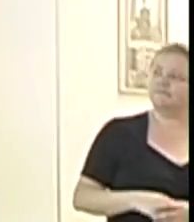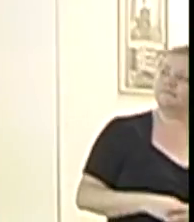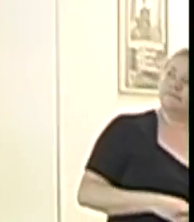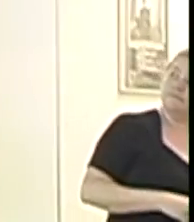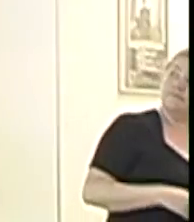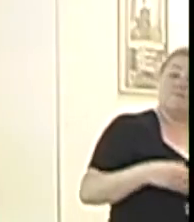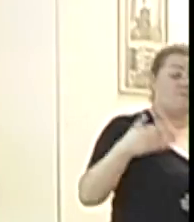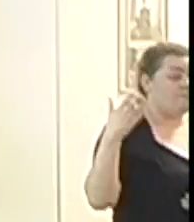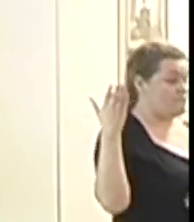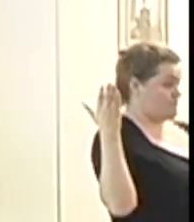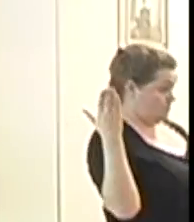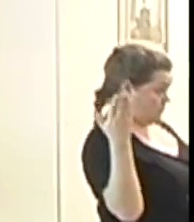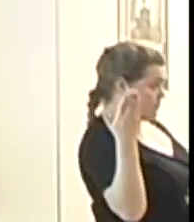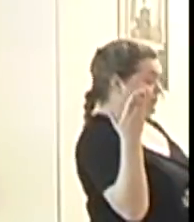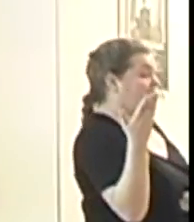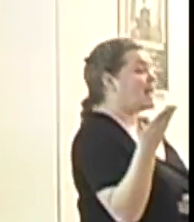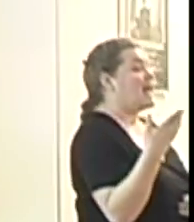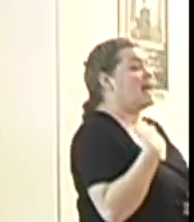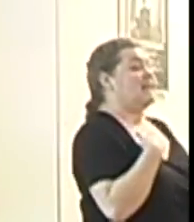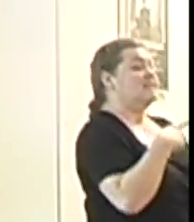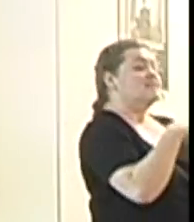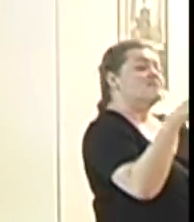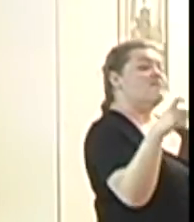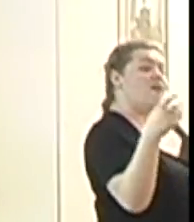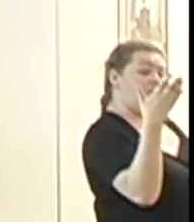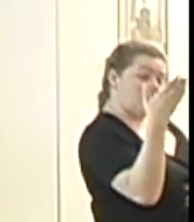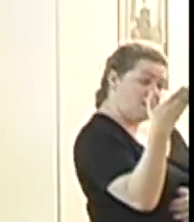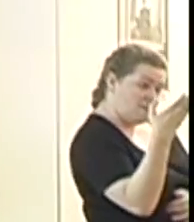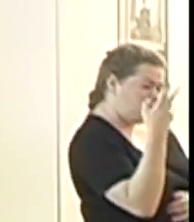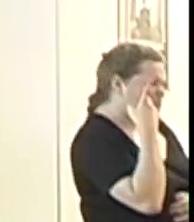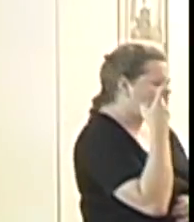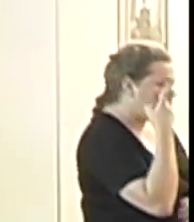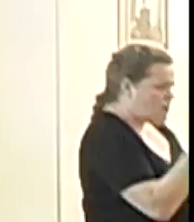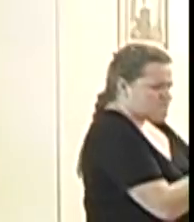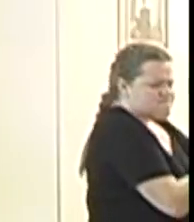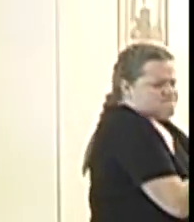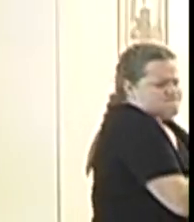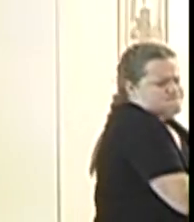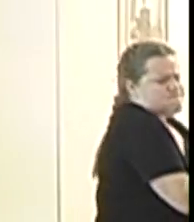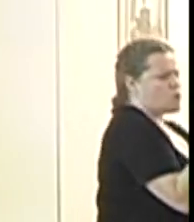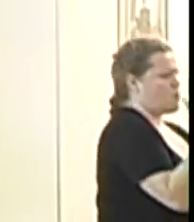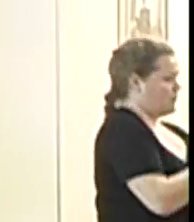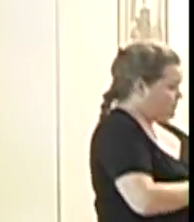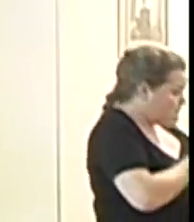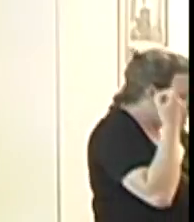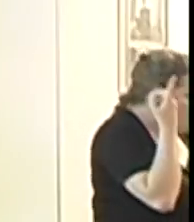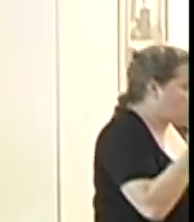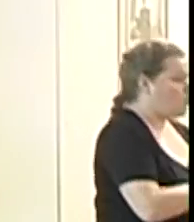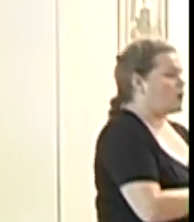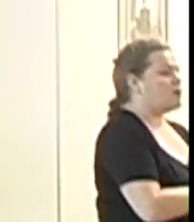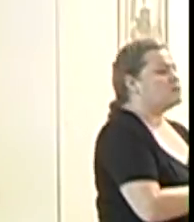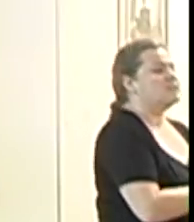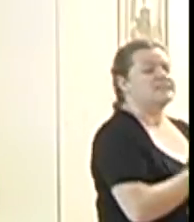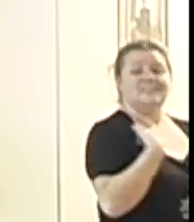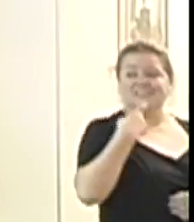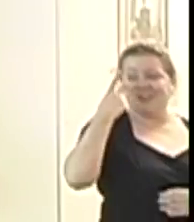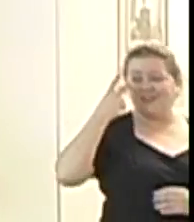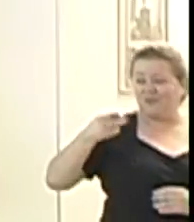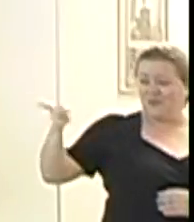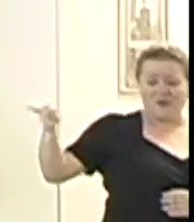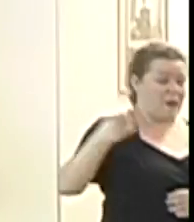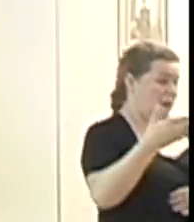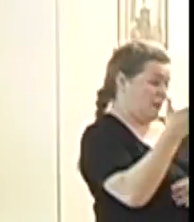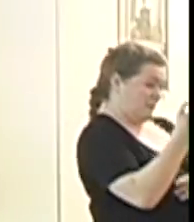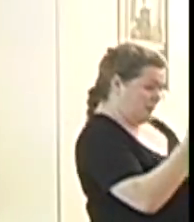When we look at the accuracy by parameter of sign production, we see that not all parameters are